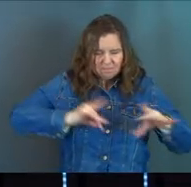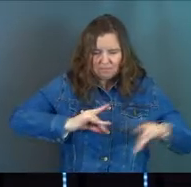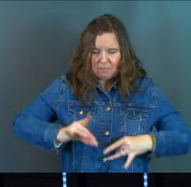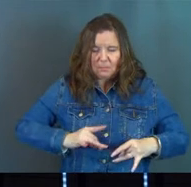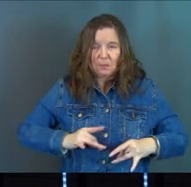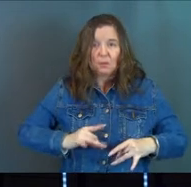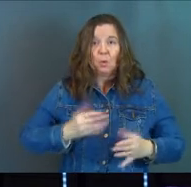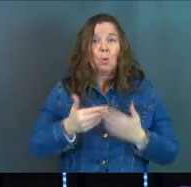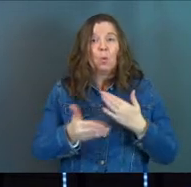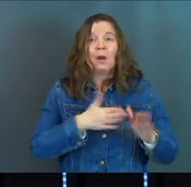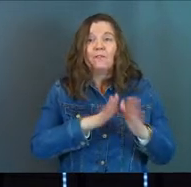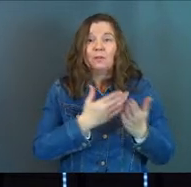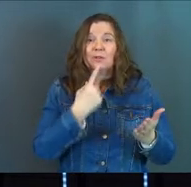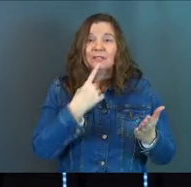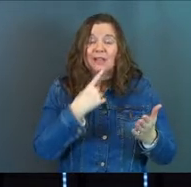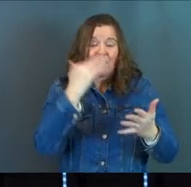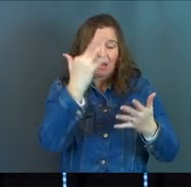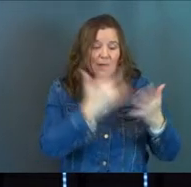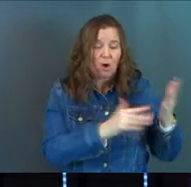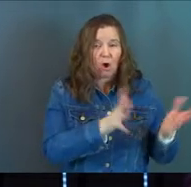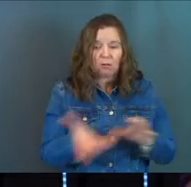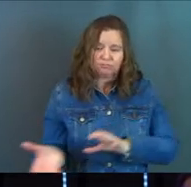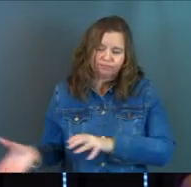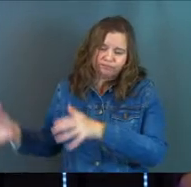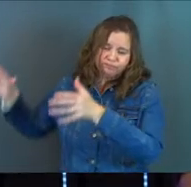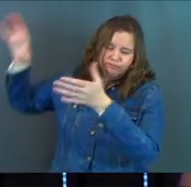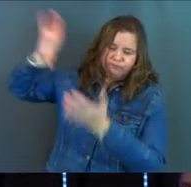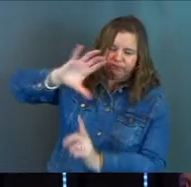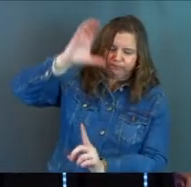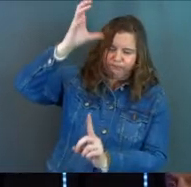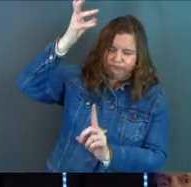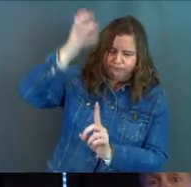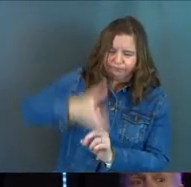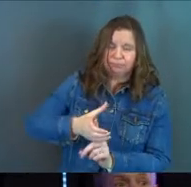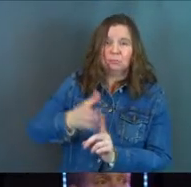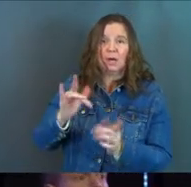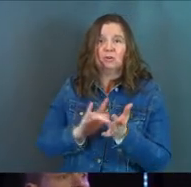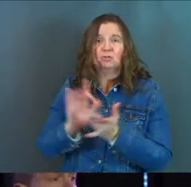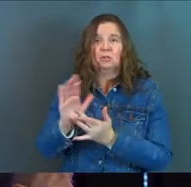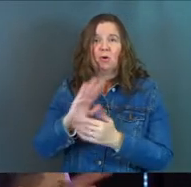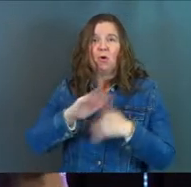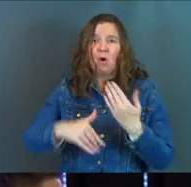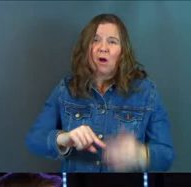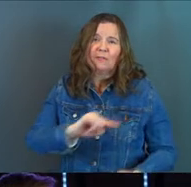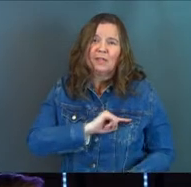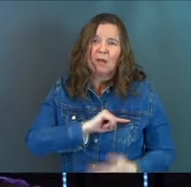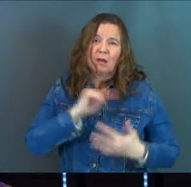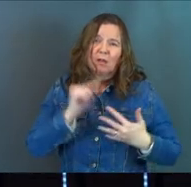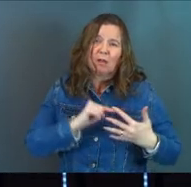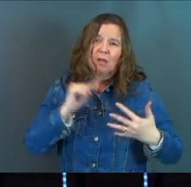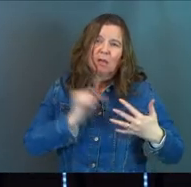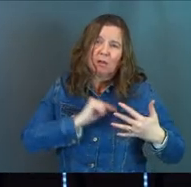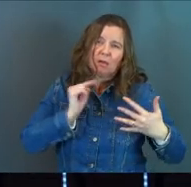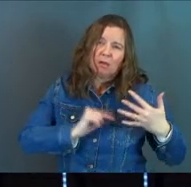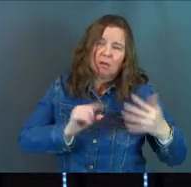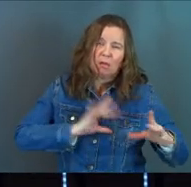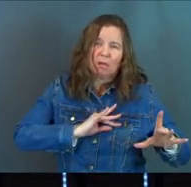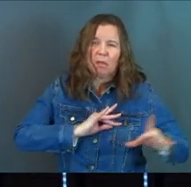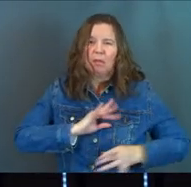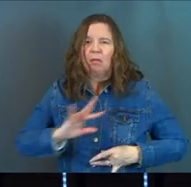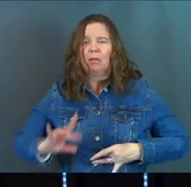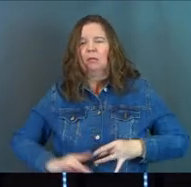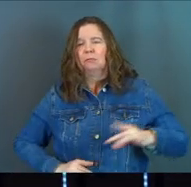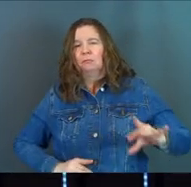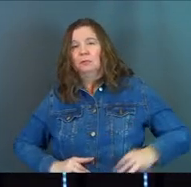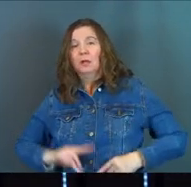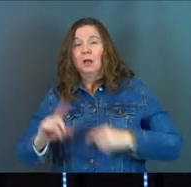world, whatever the books say, it was all poured onto Jesus. All the guilt, all the shame, all the punishment deserved,